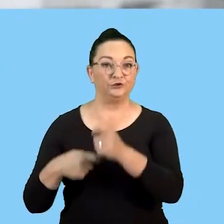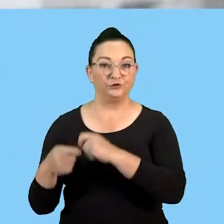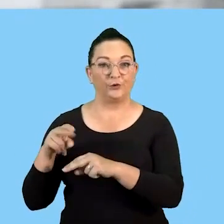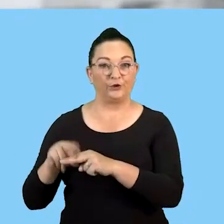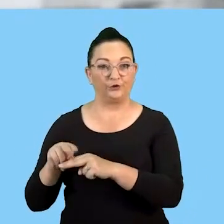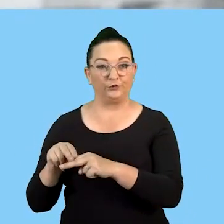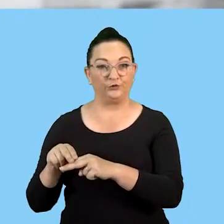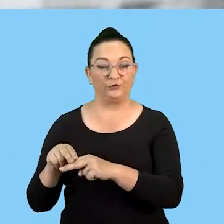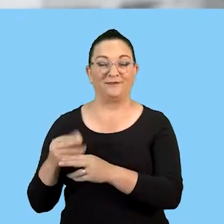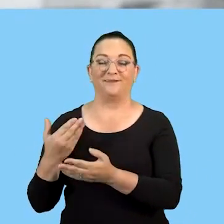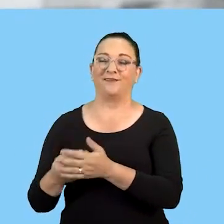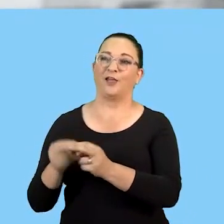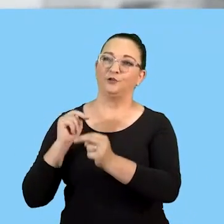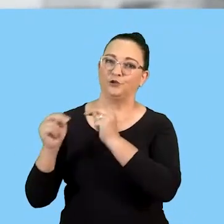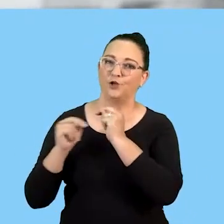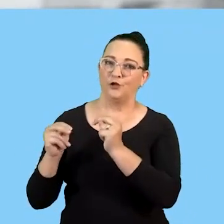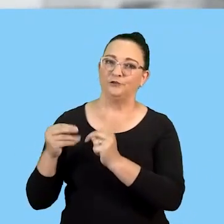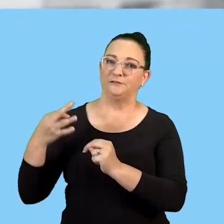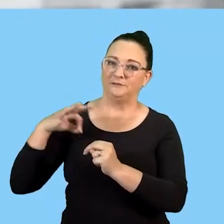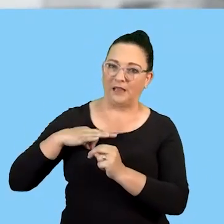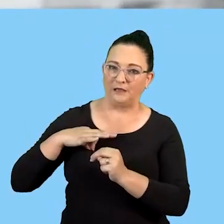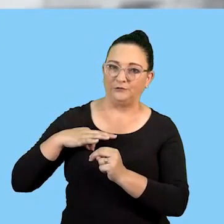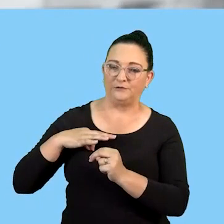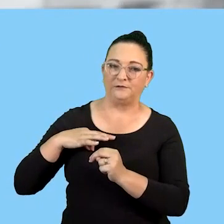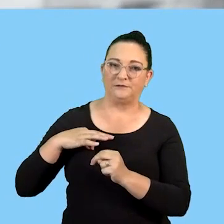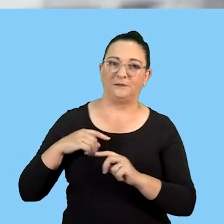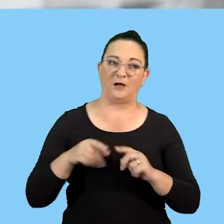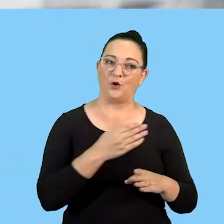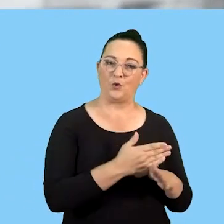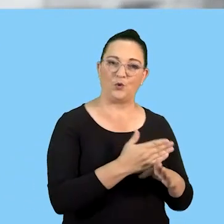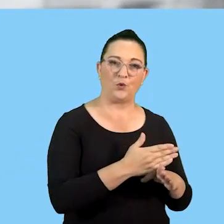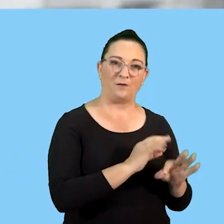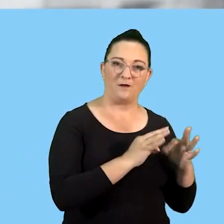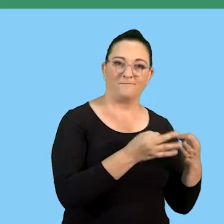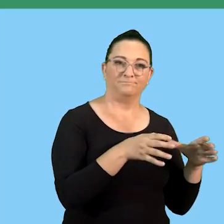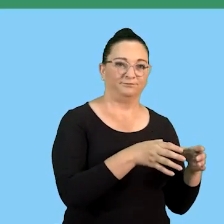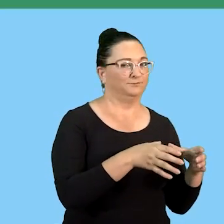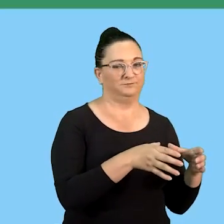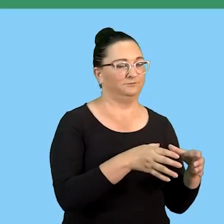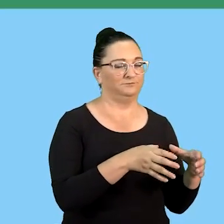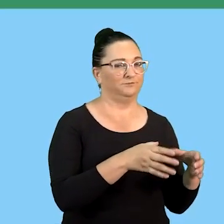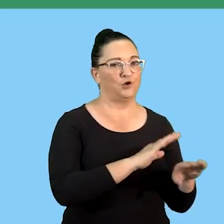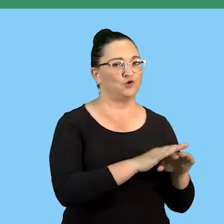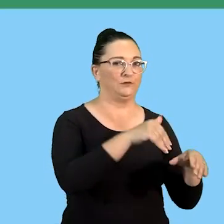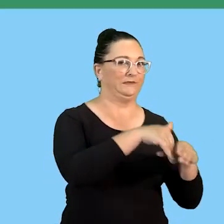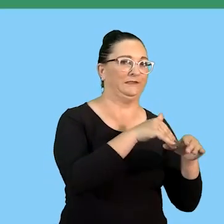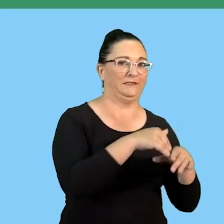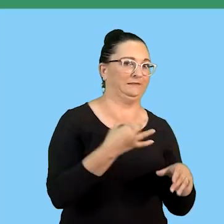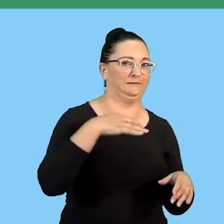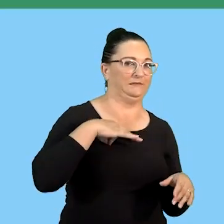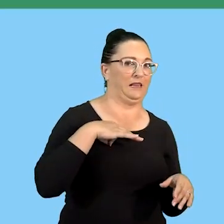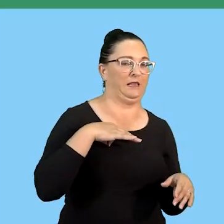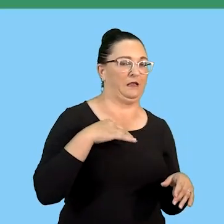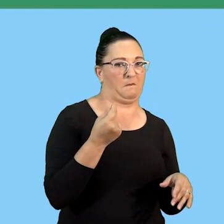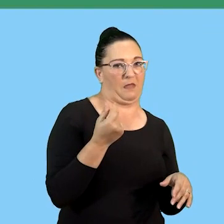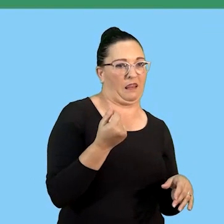trade union negotiates the salaries and wages, whereas workplace forums does not deal with the